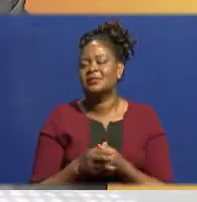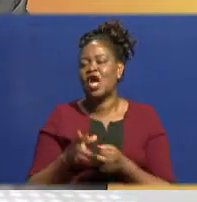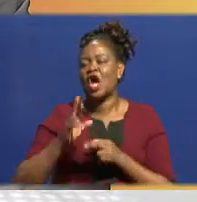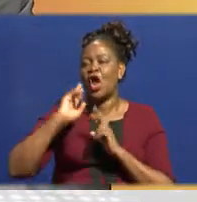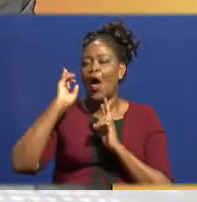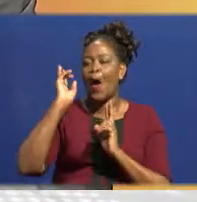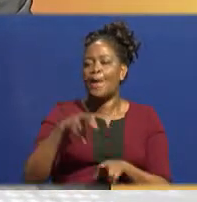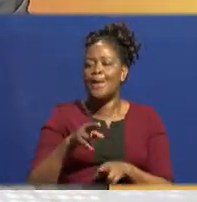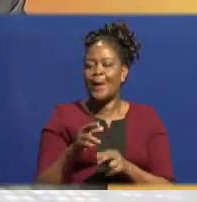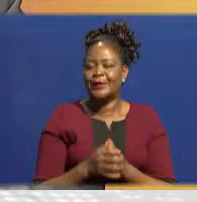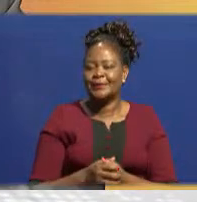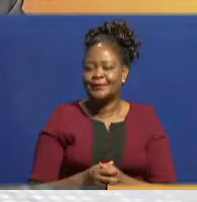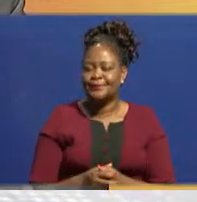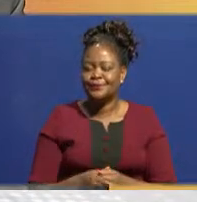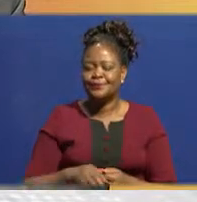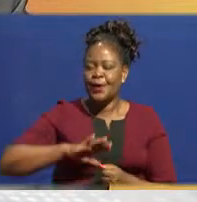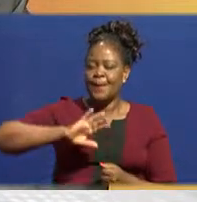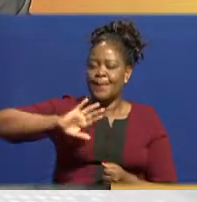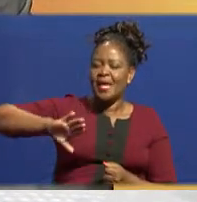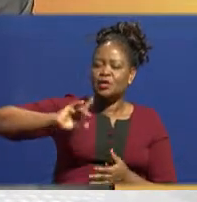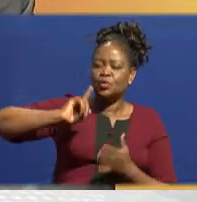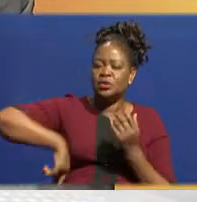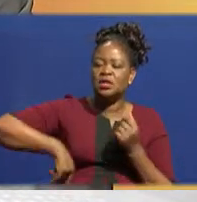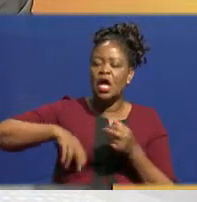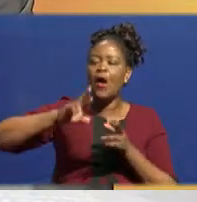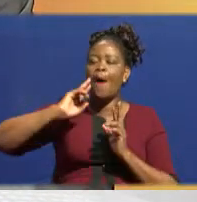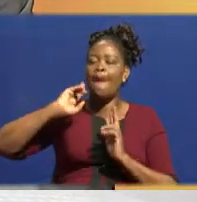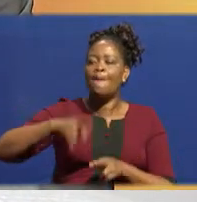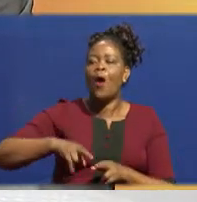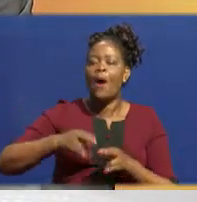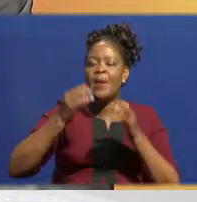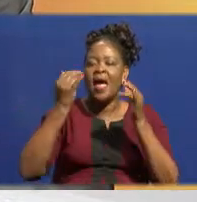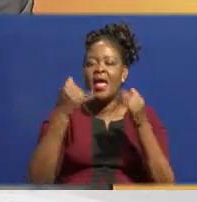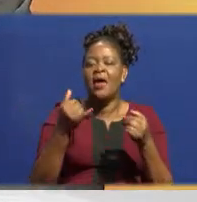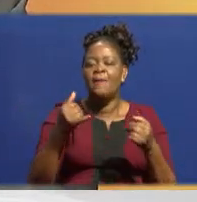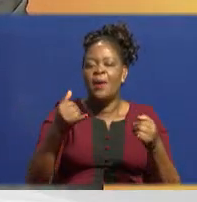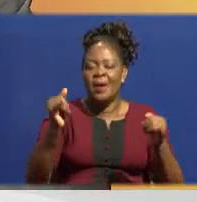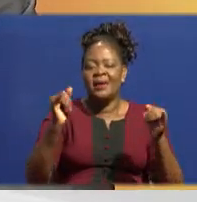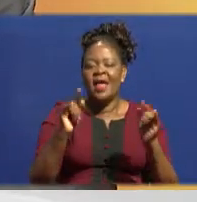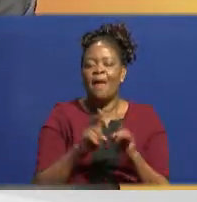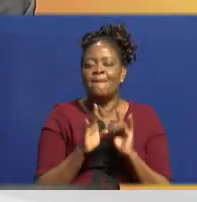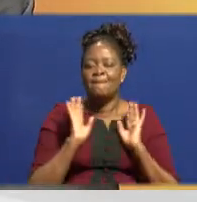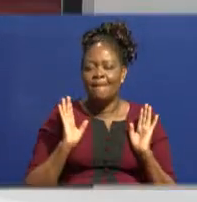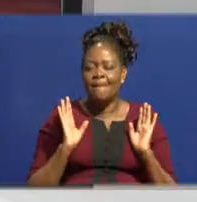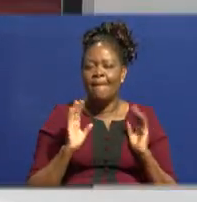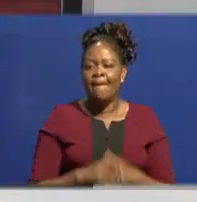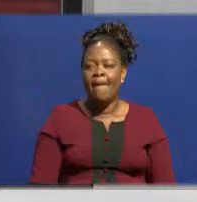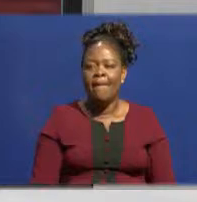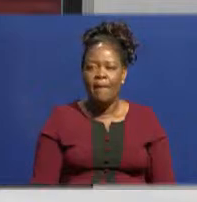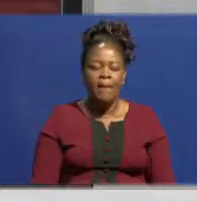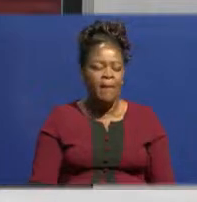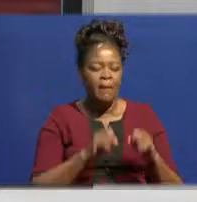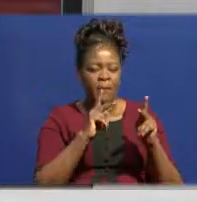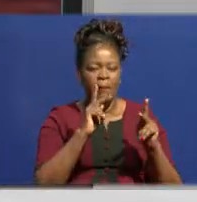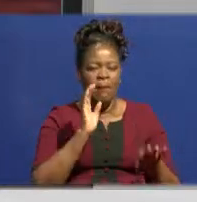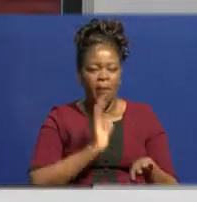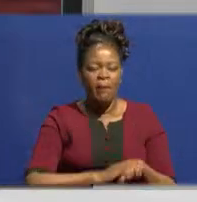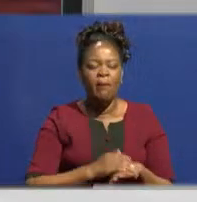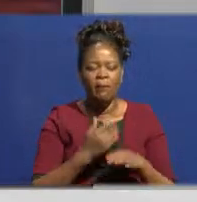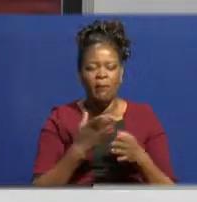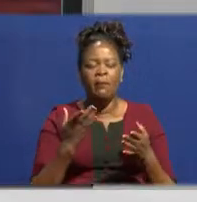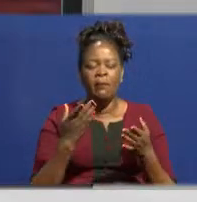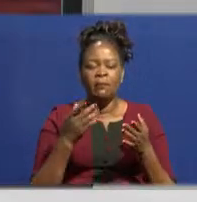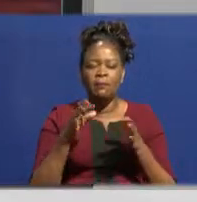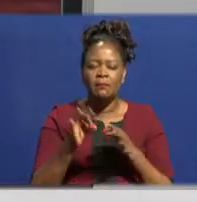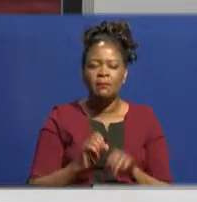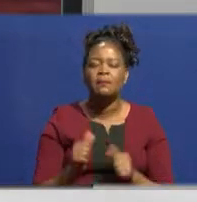this committee has actually brought this report, and what is remaining is for the report to just be implemented as it is. All right. That, at least it's a good thing you cleared the air on